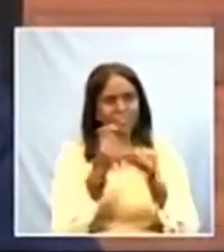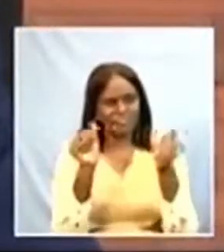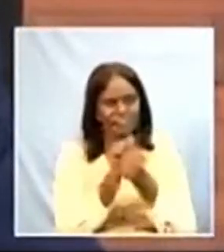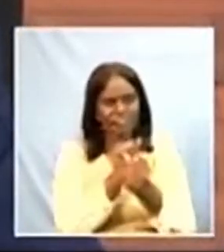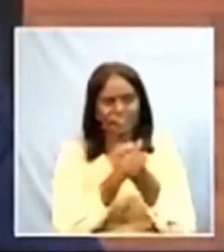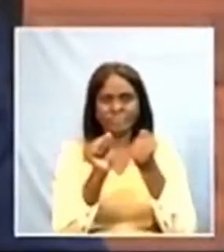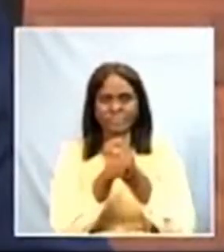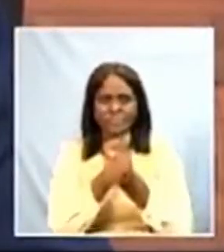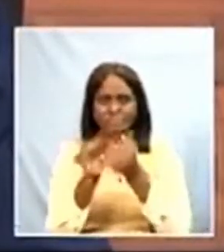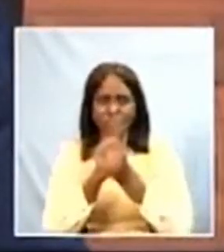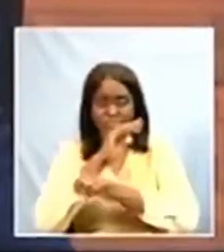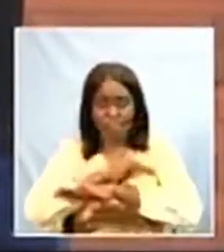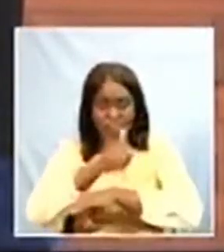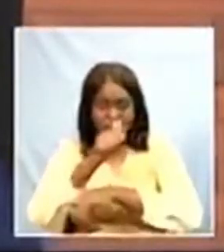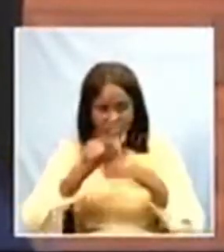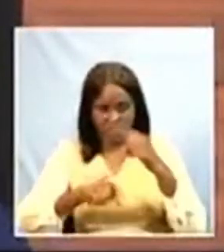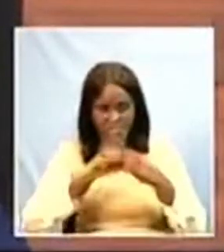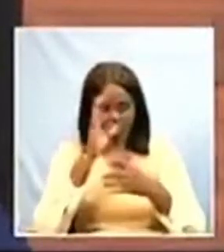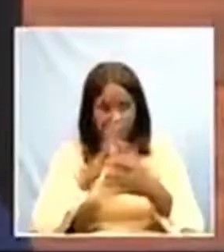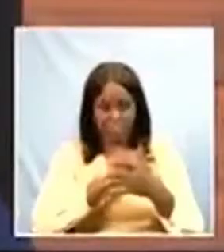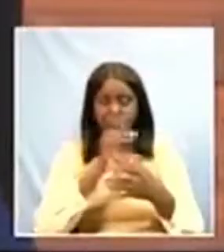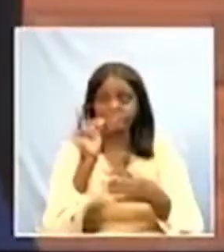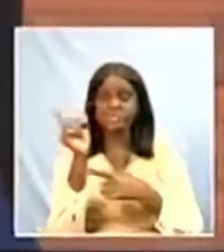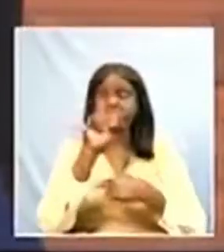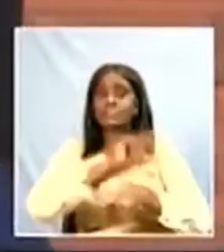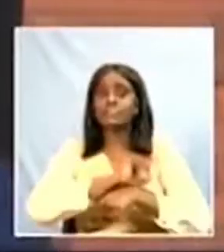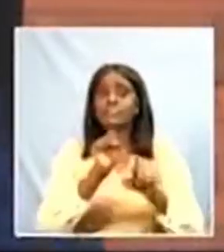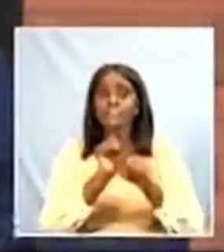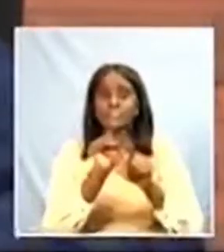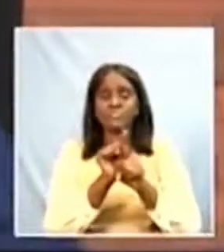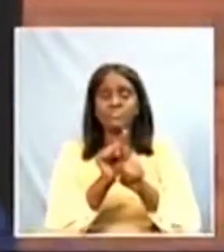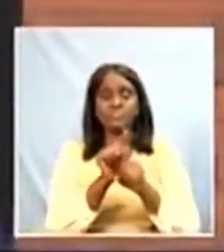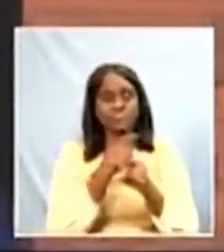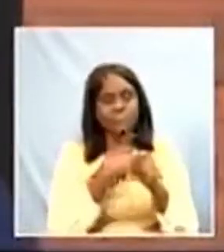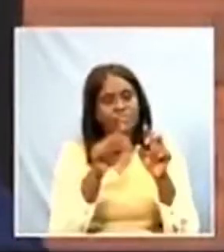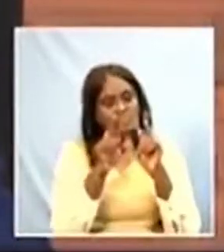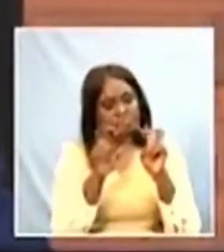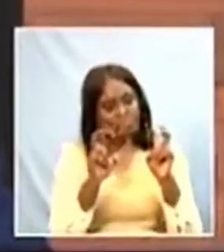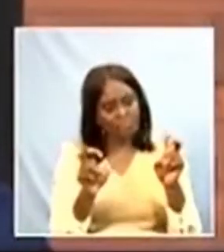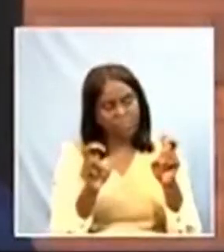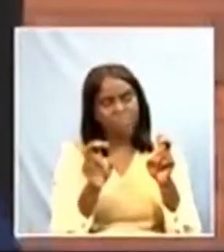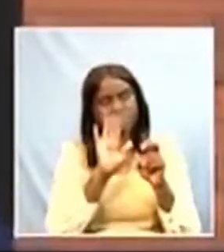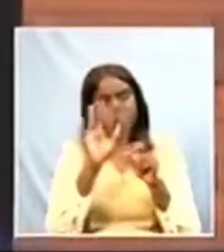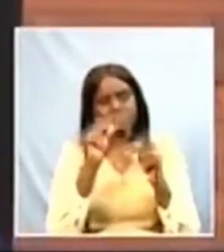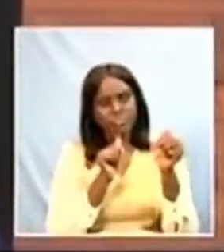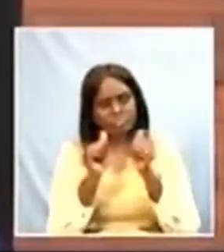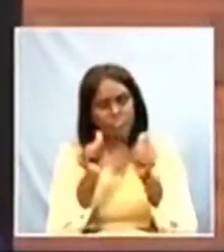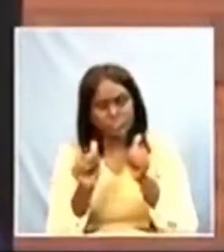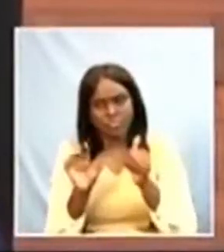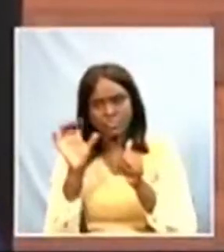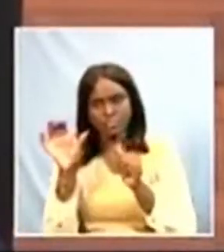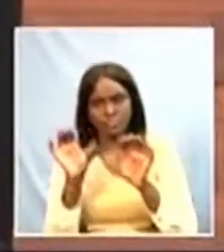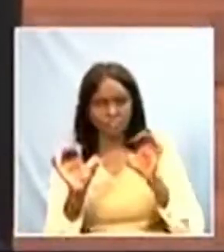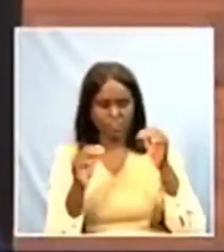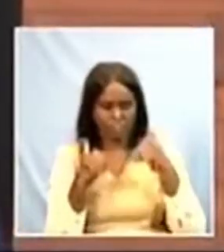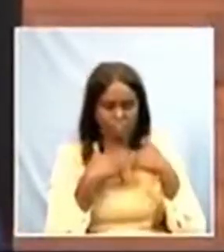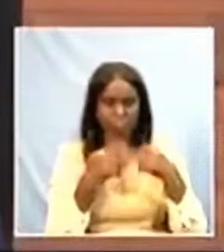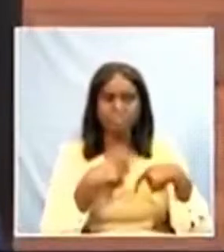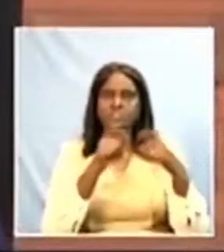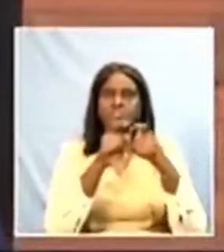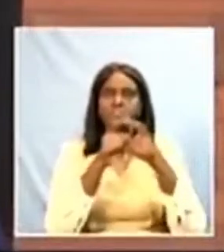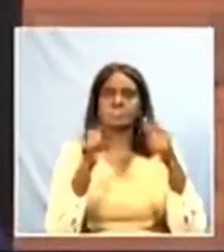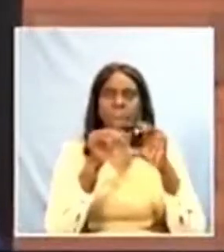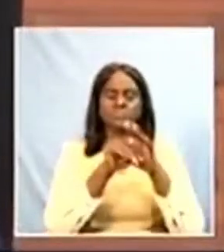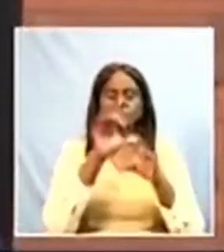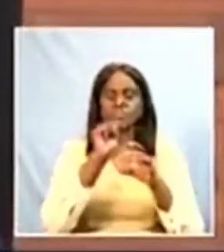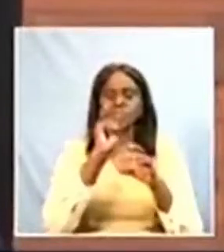desks? You discover just that day. Then I was checking on your administrative component. Since there is a challenge in SIKONGO, you